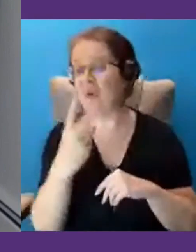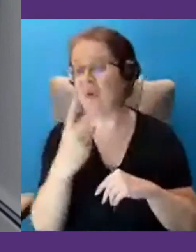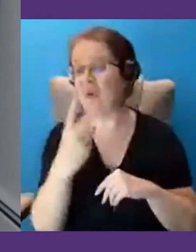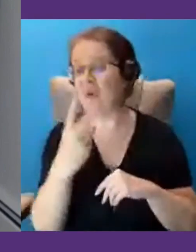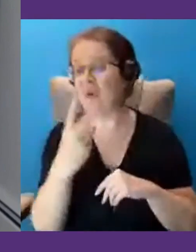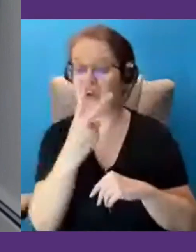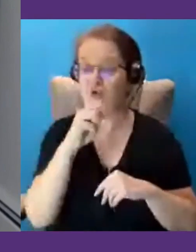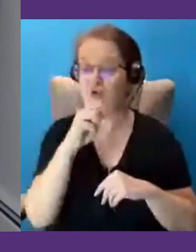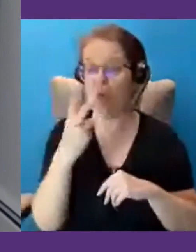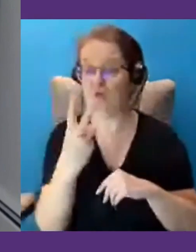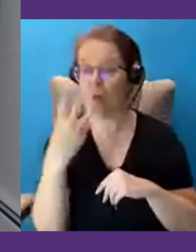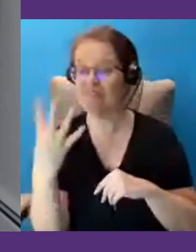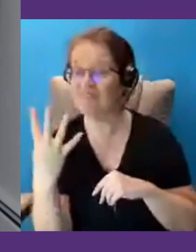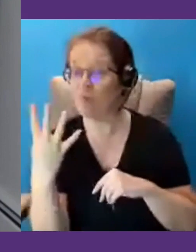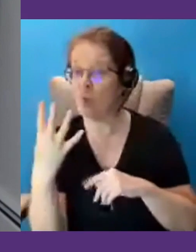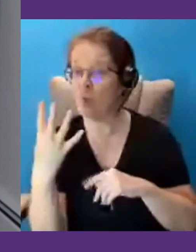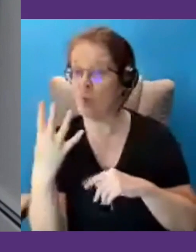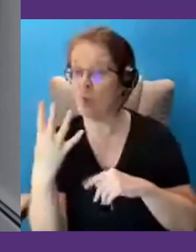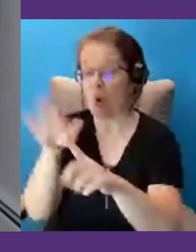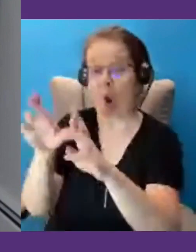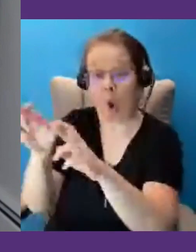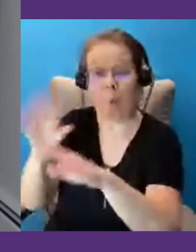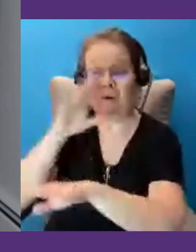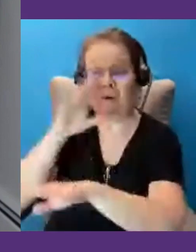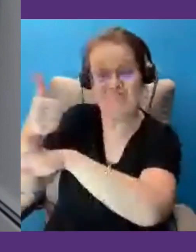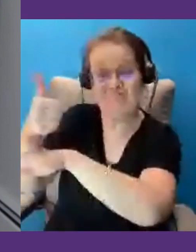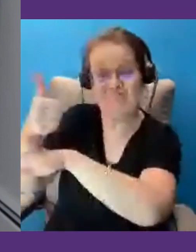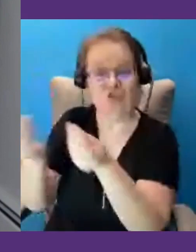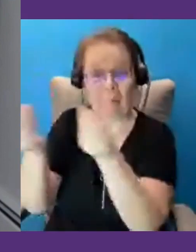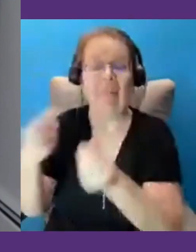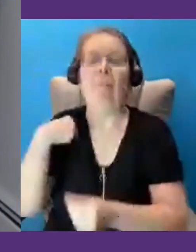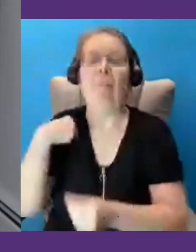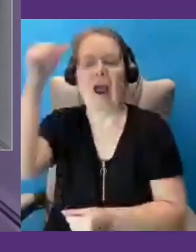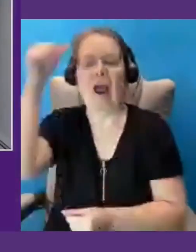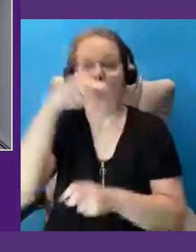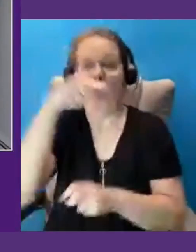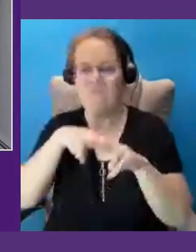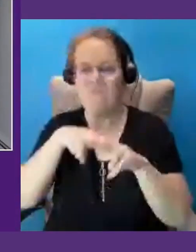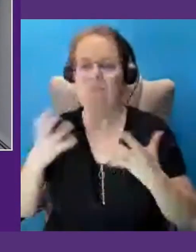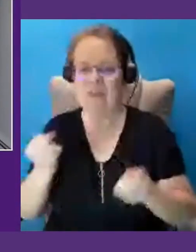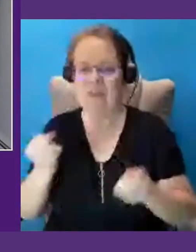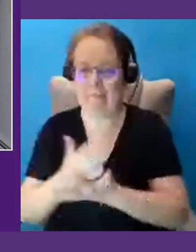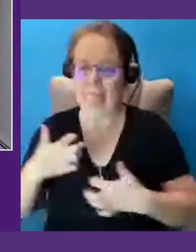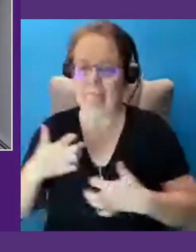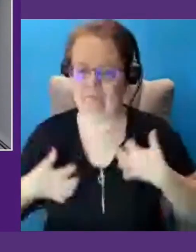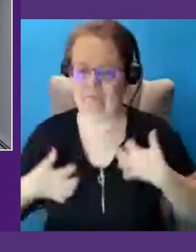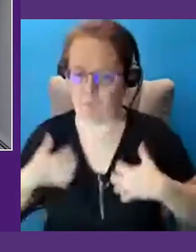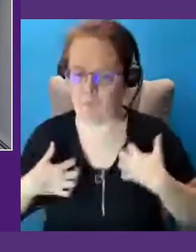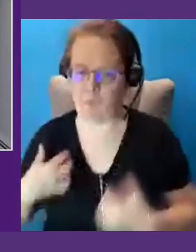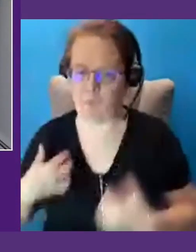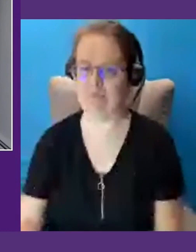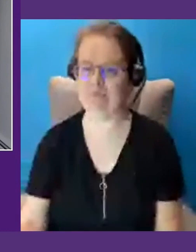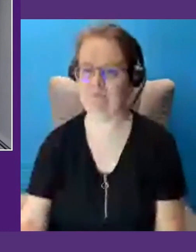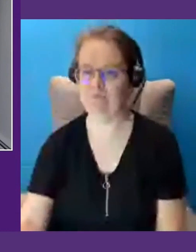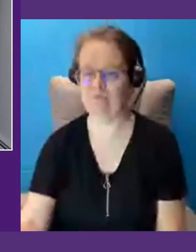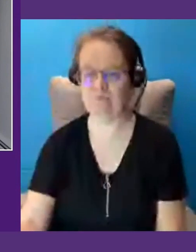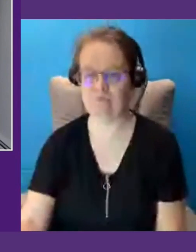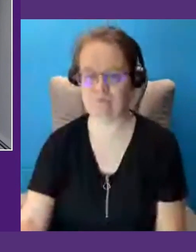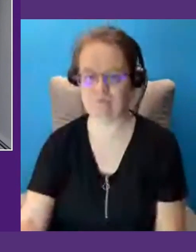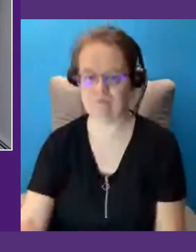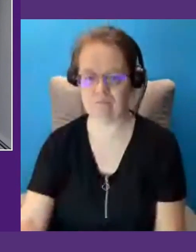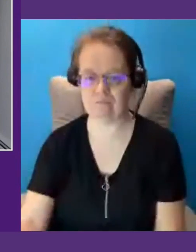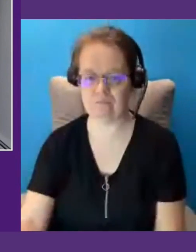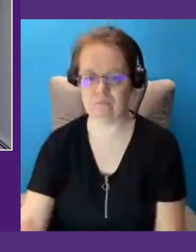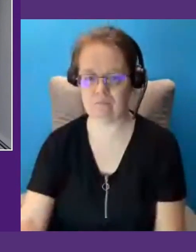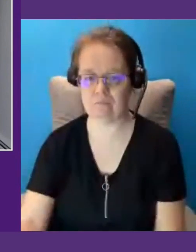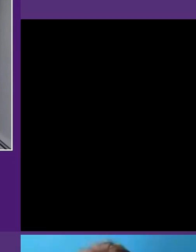I don't know, but at least I know it's on there. And in terms of the readership, I guess they're seeing that